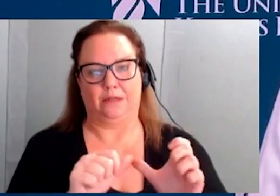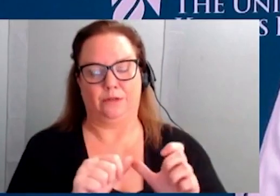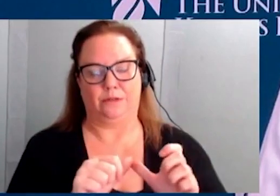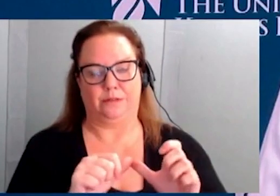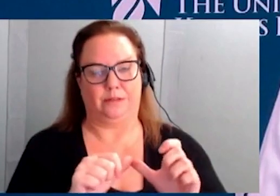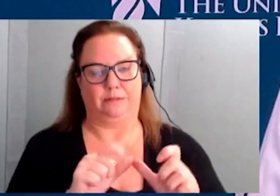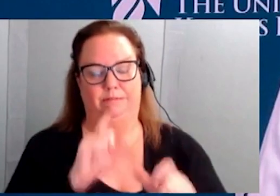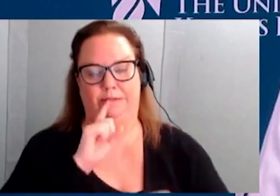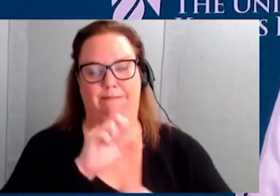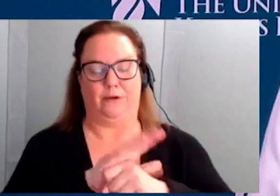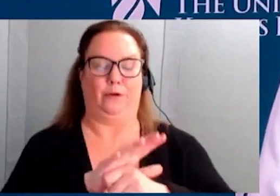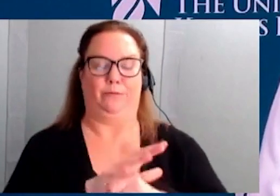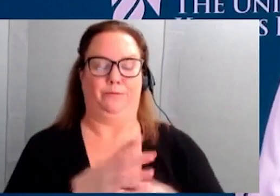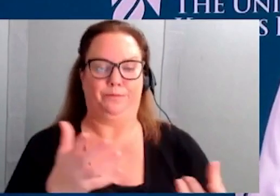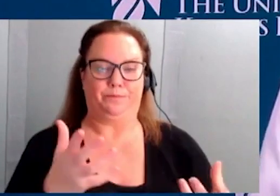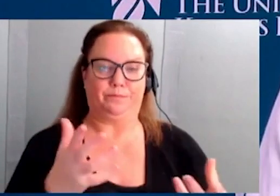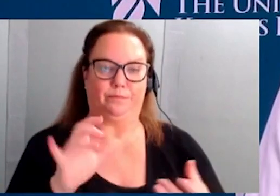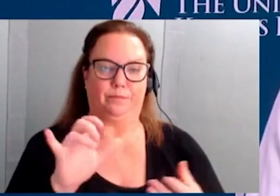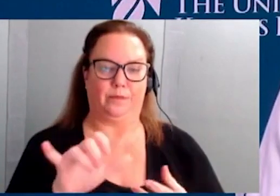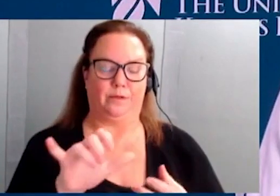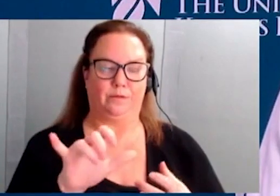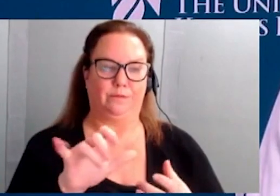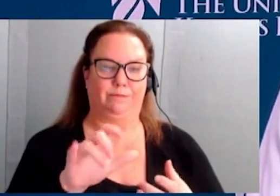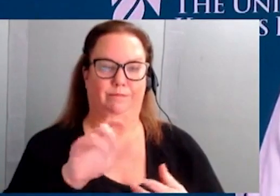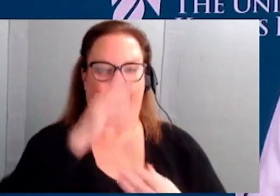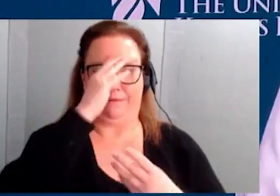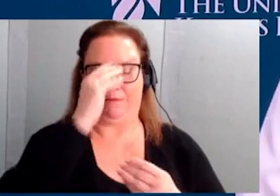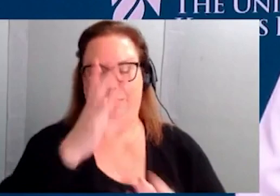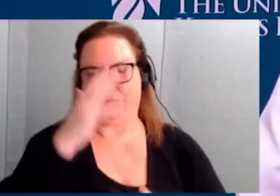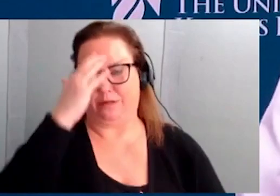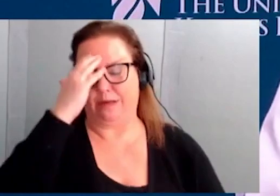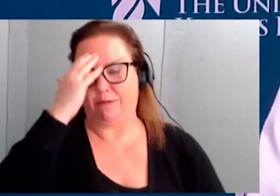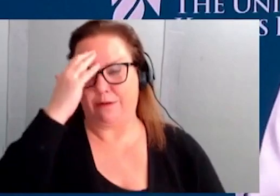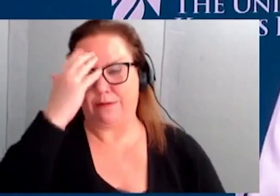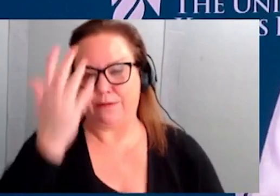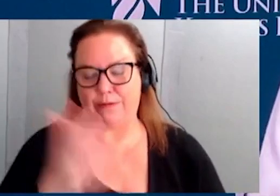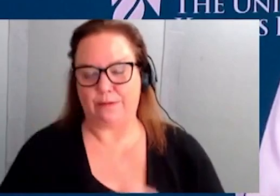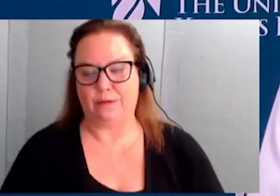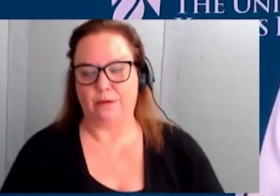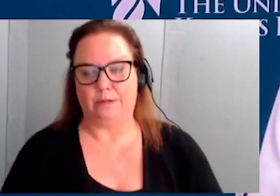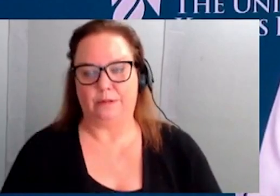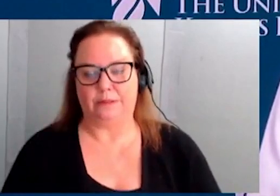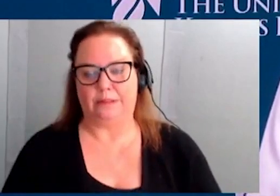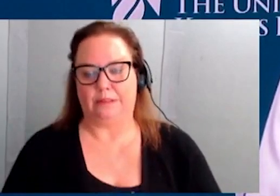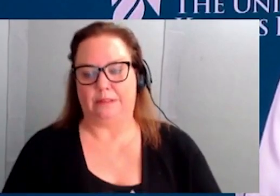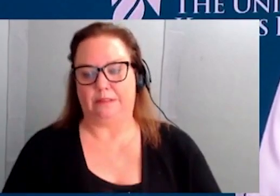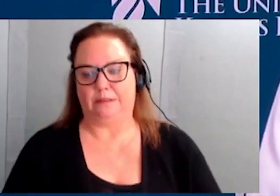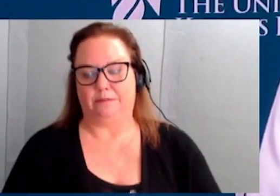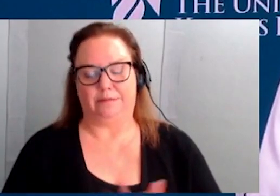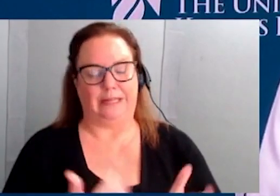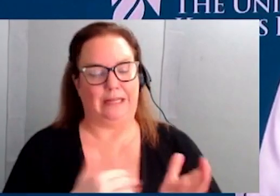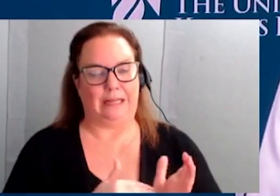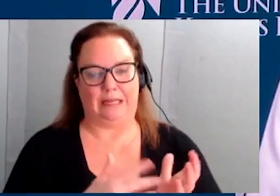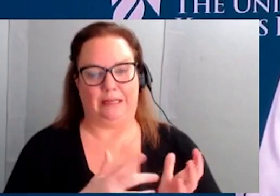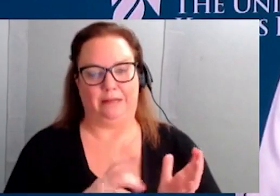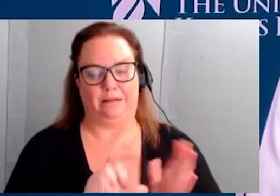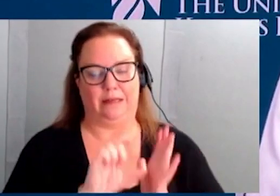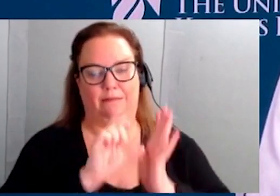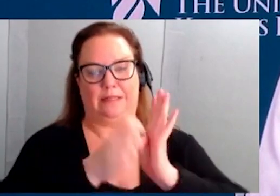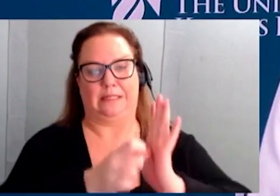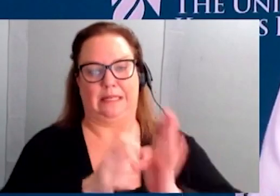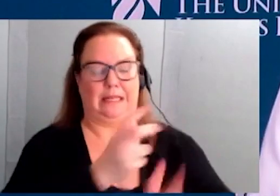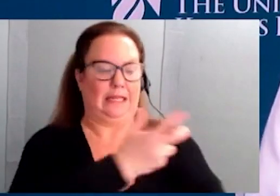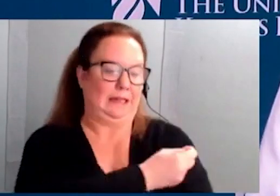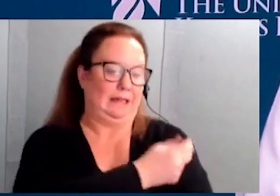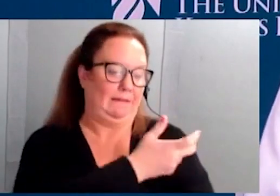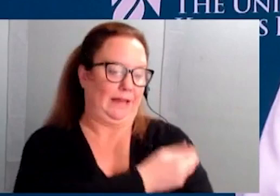those observations and again, just nail home the point that getting the